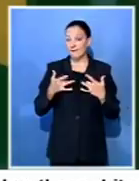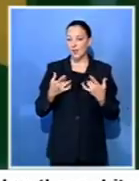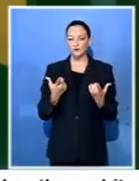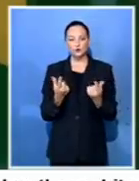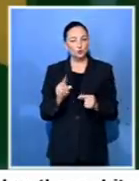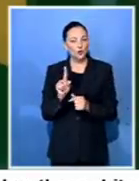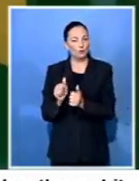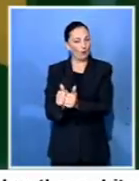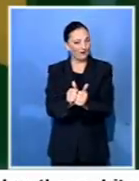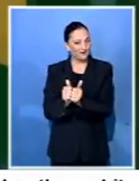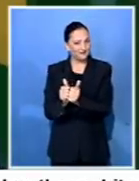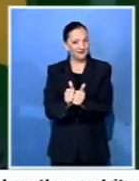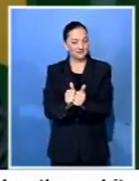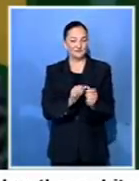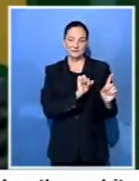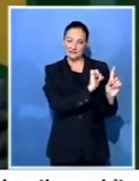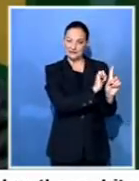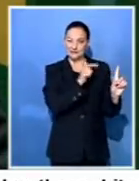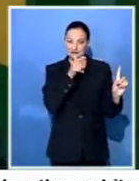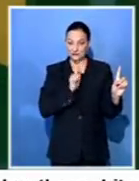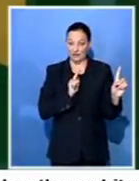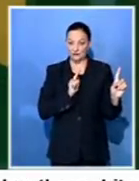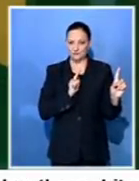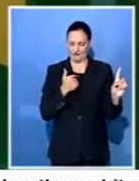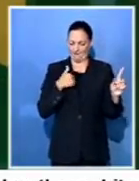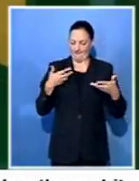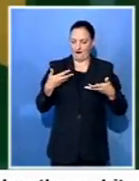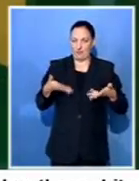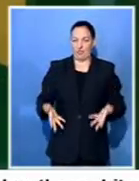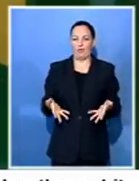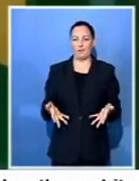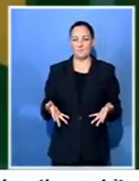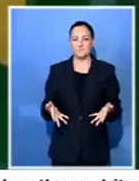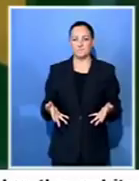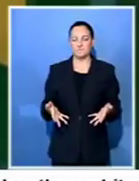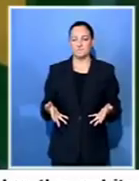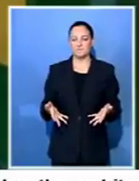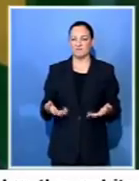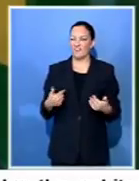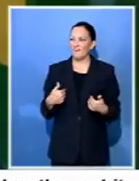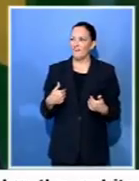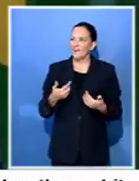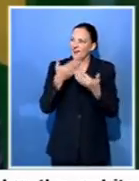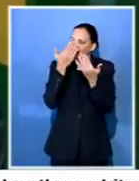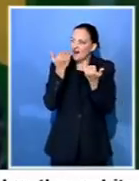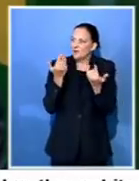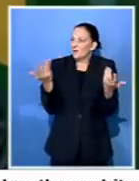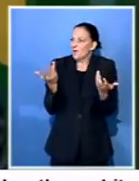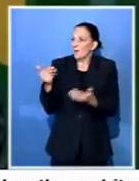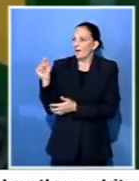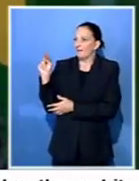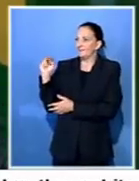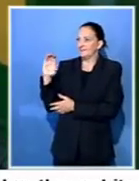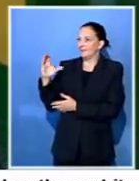organization that he said, "Here I am and I don't even know where the